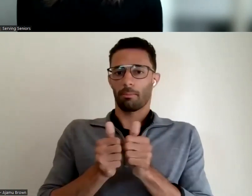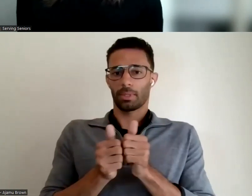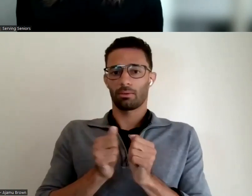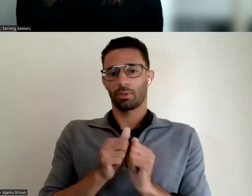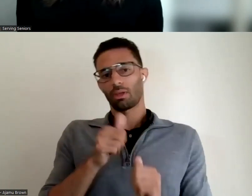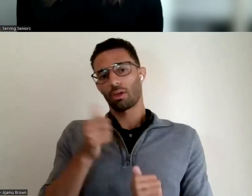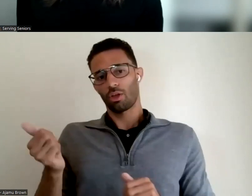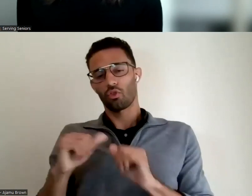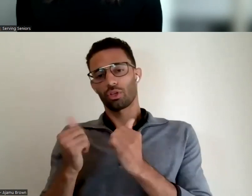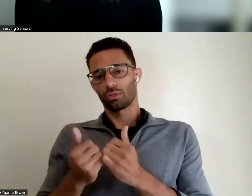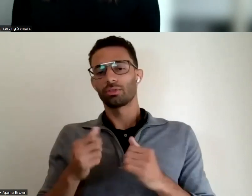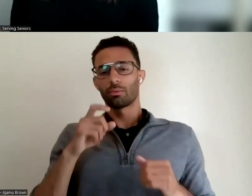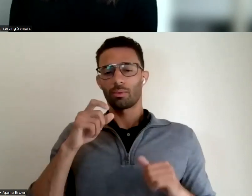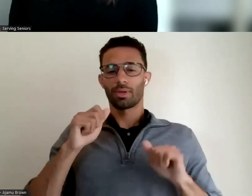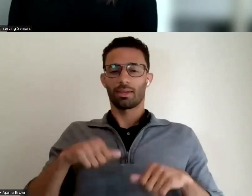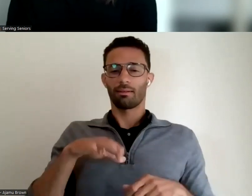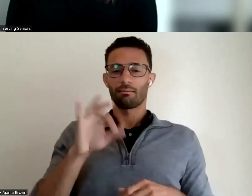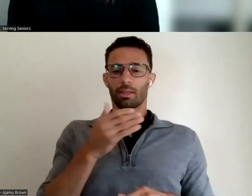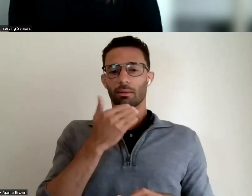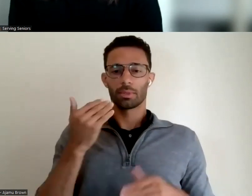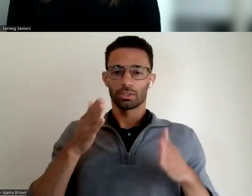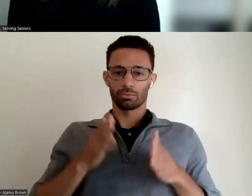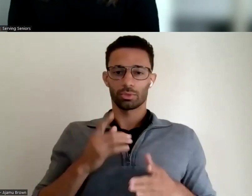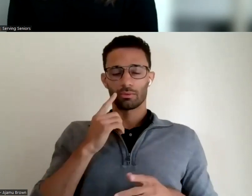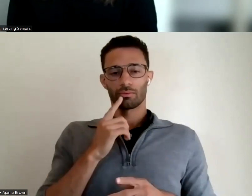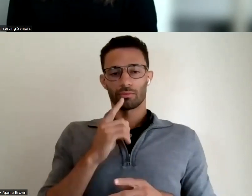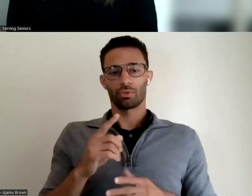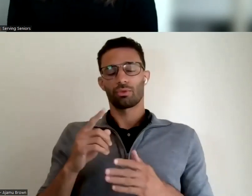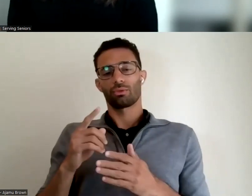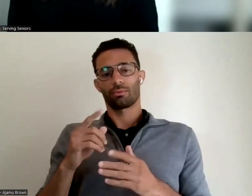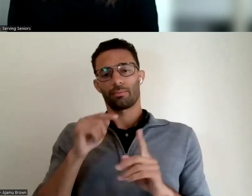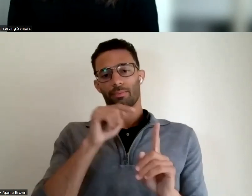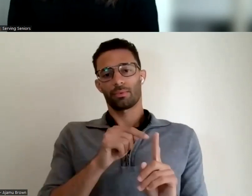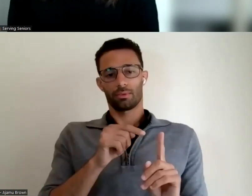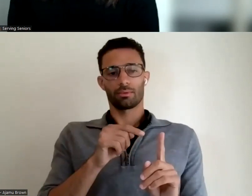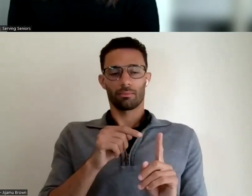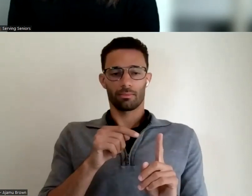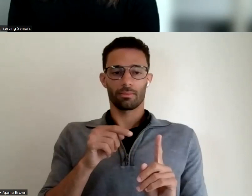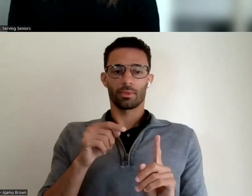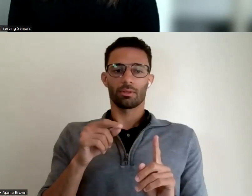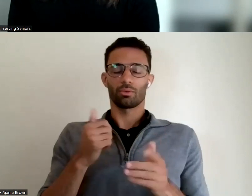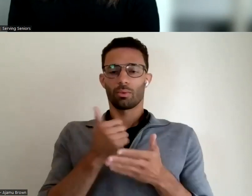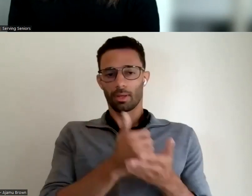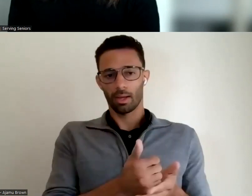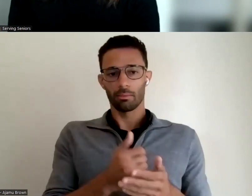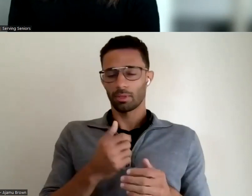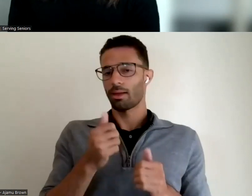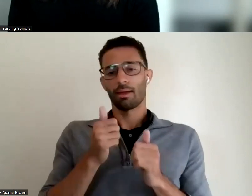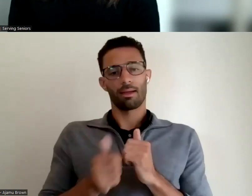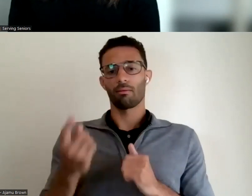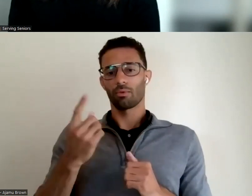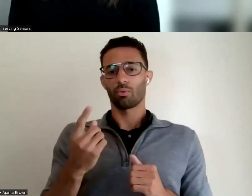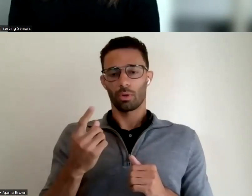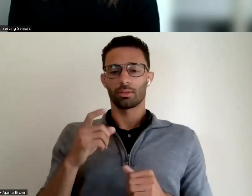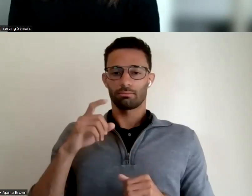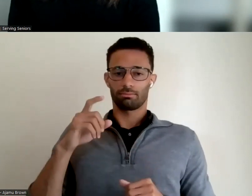the best program and making sure that kind of we're presenting a united front to people and that everybody deserves housing,